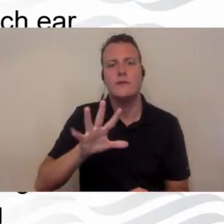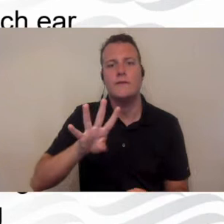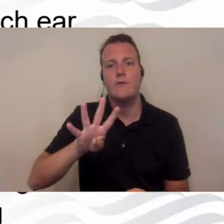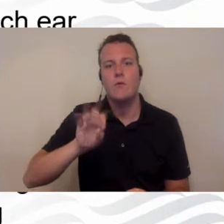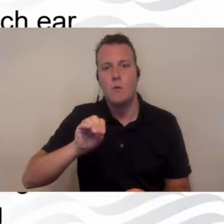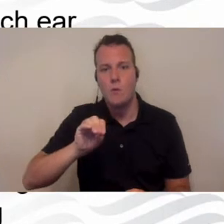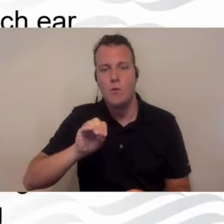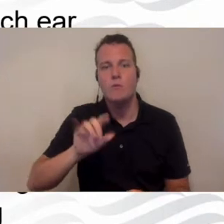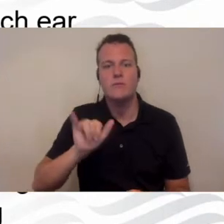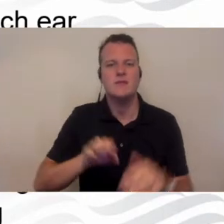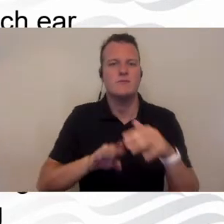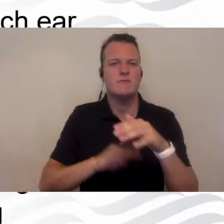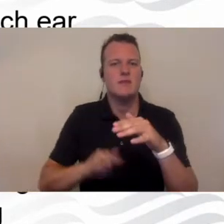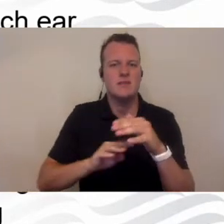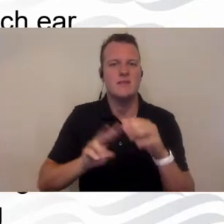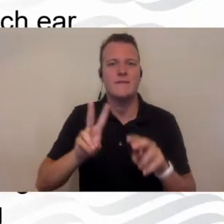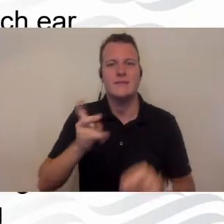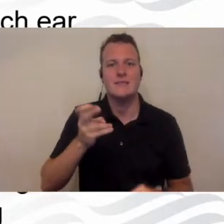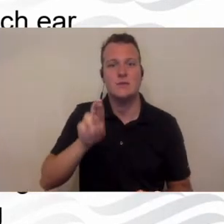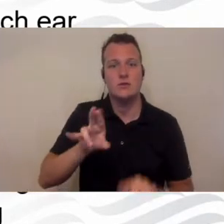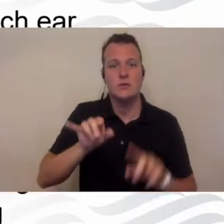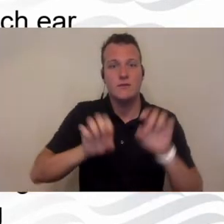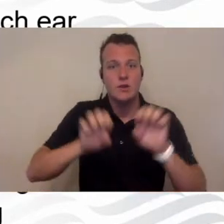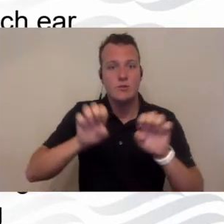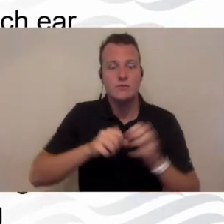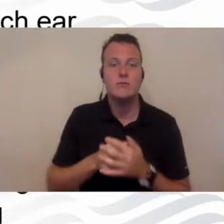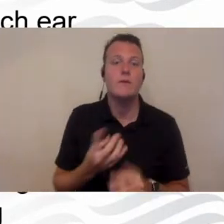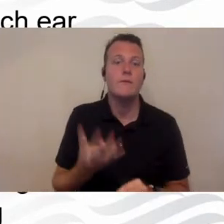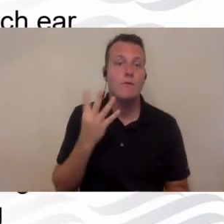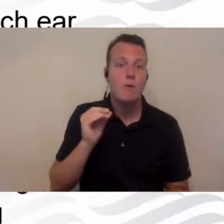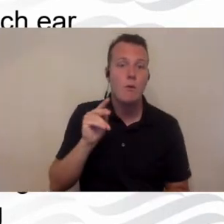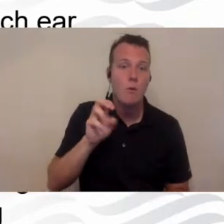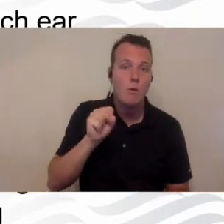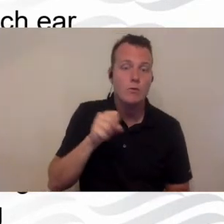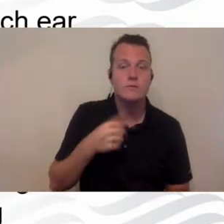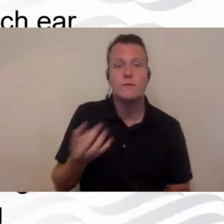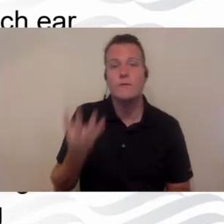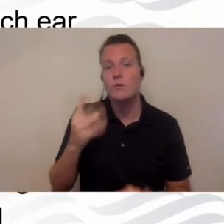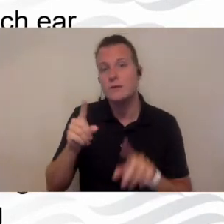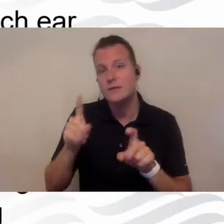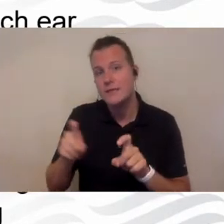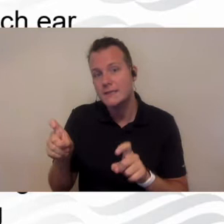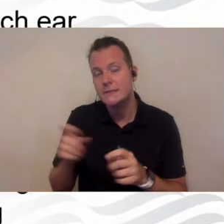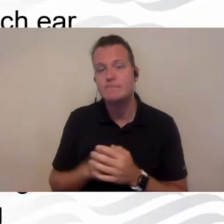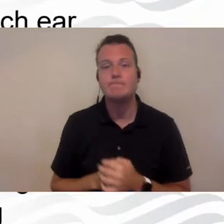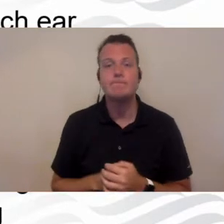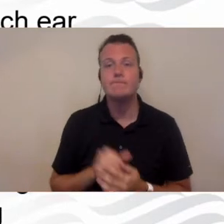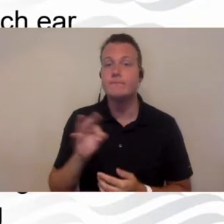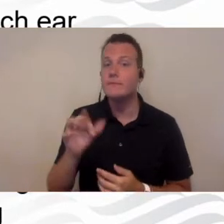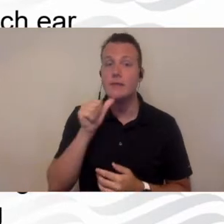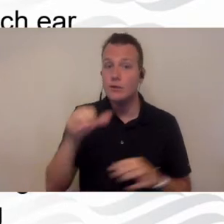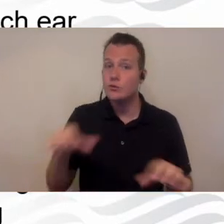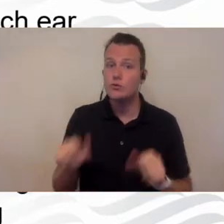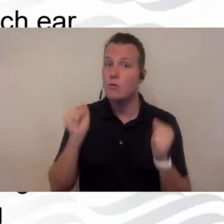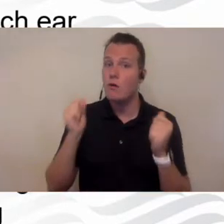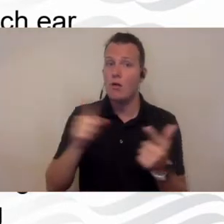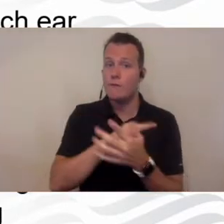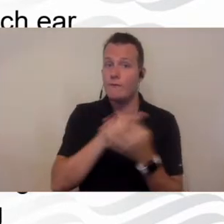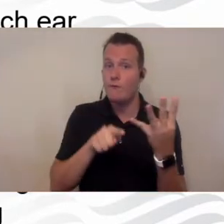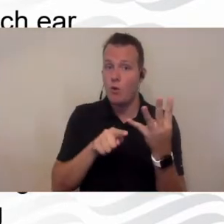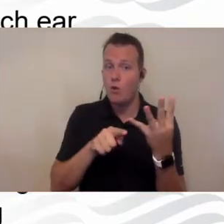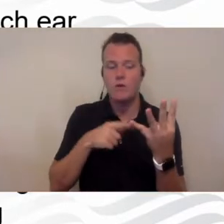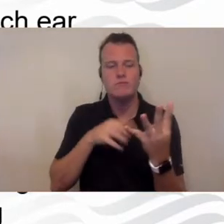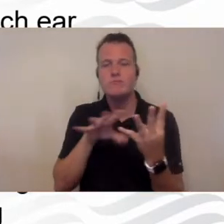basic vestibular evaluation. That's 4 codes, 4 tests. If you don't do all 4 of those and you just